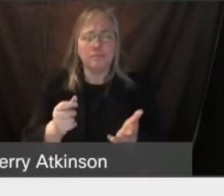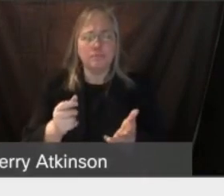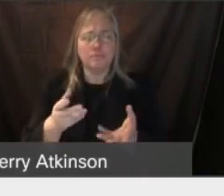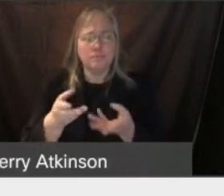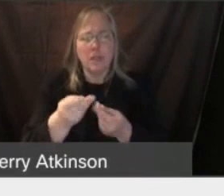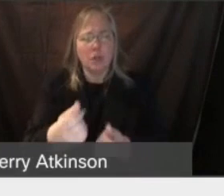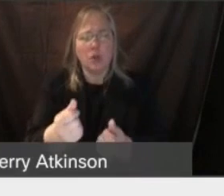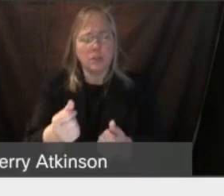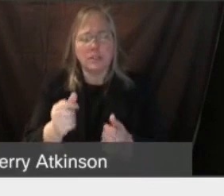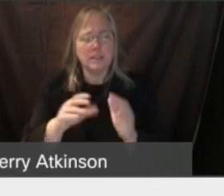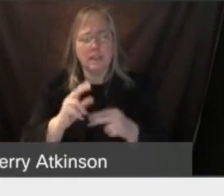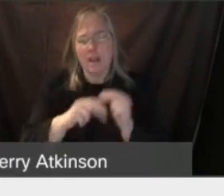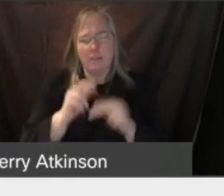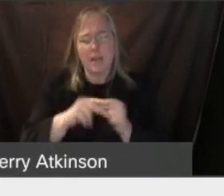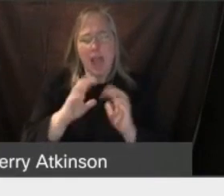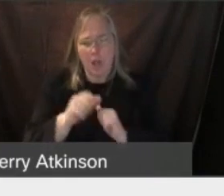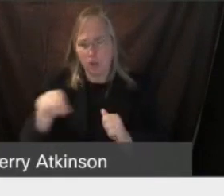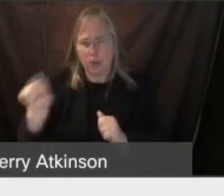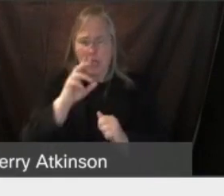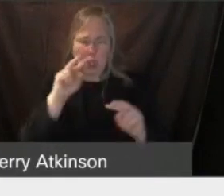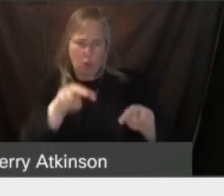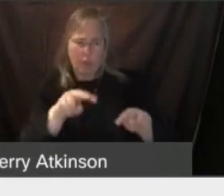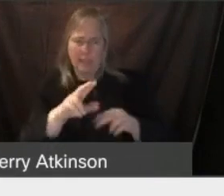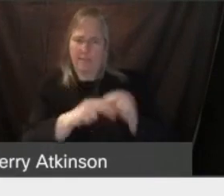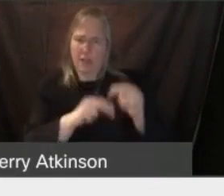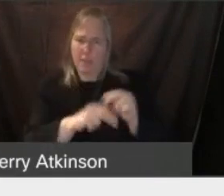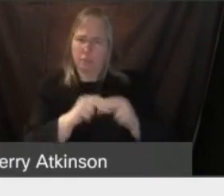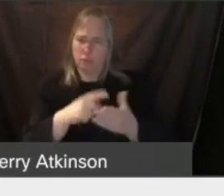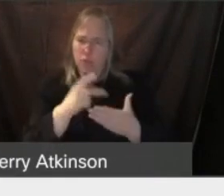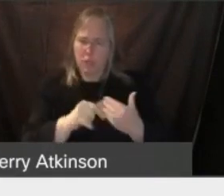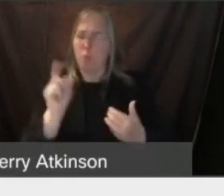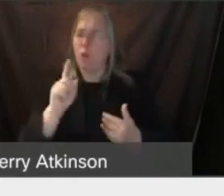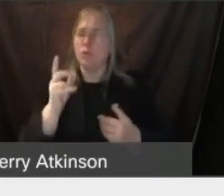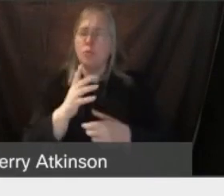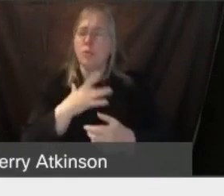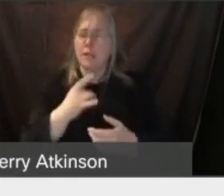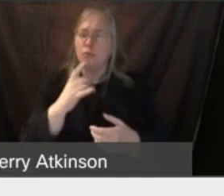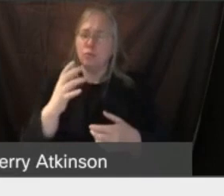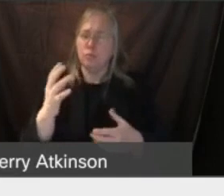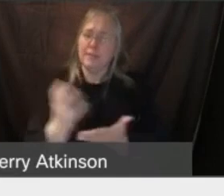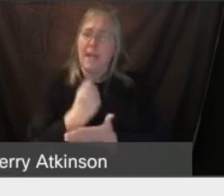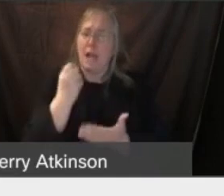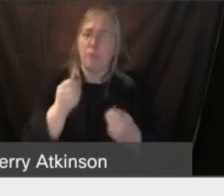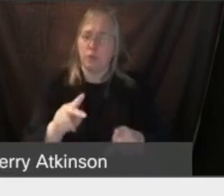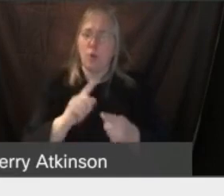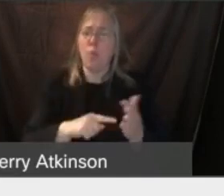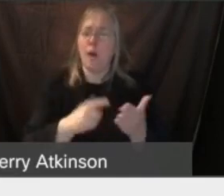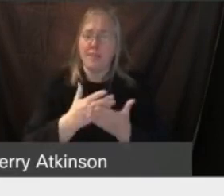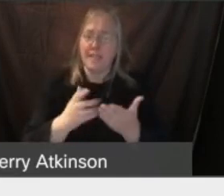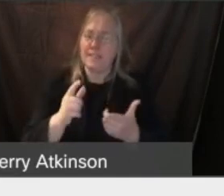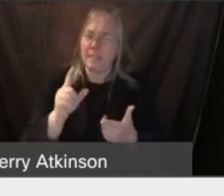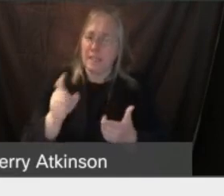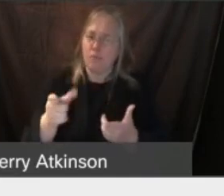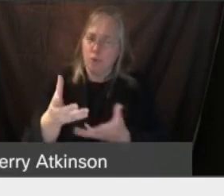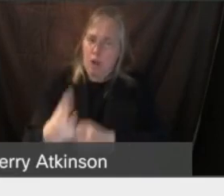How do you guys look at a development project? Where do you like to take opportunities? What are the things that give you that confidence in the